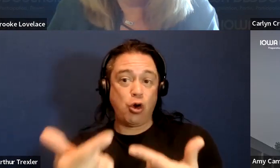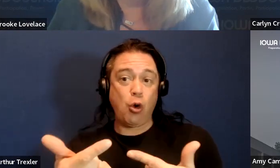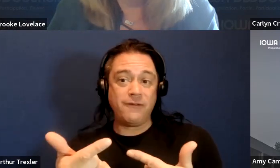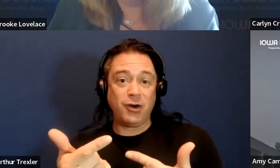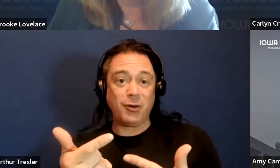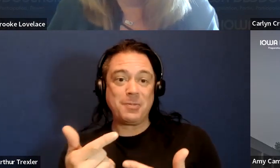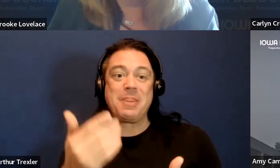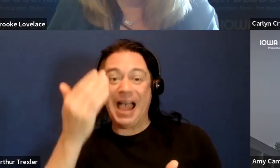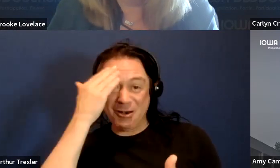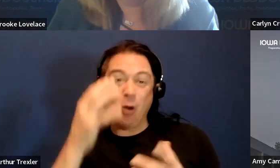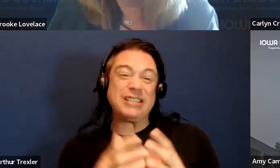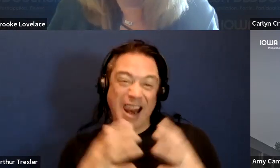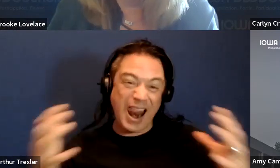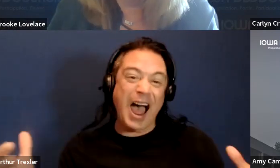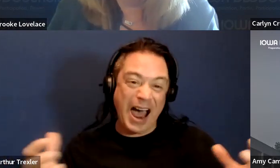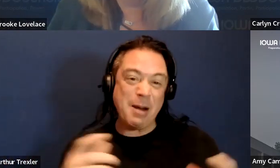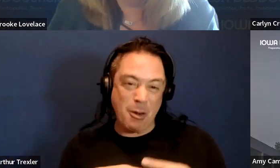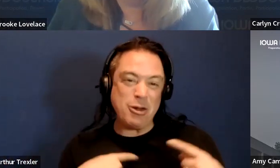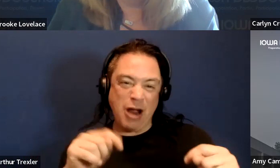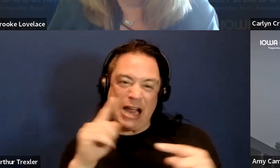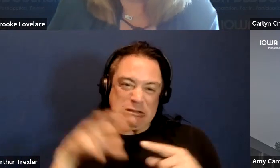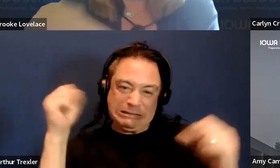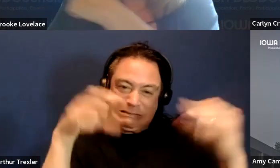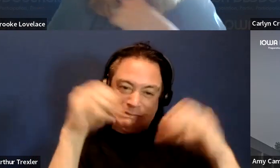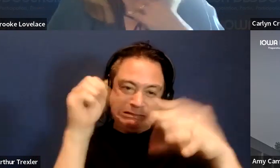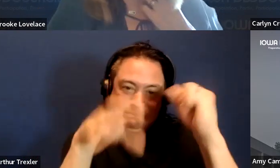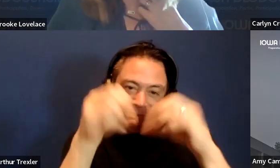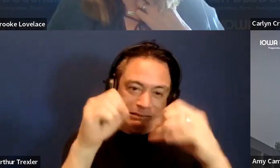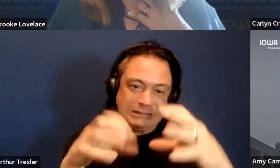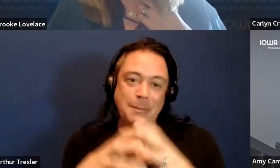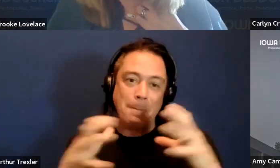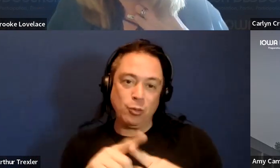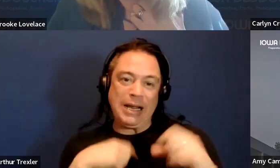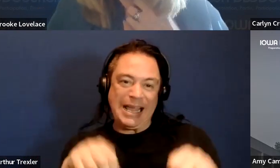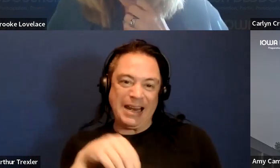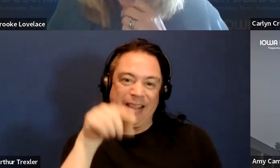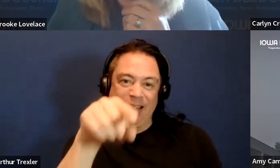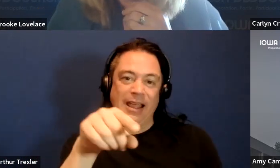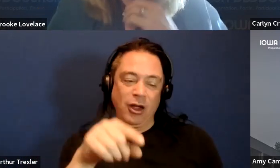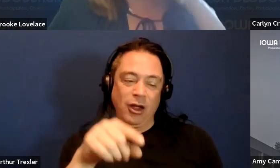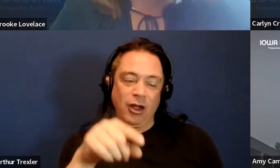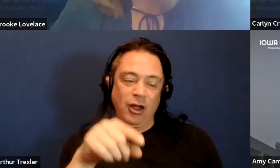know it was a lot, but we tried to cram in a lot here at the